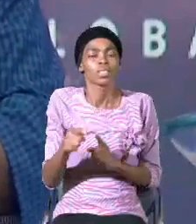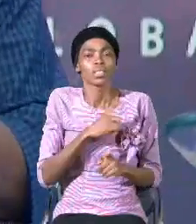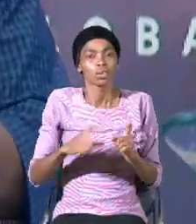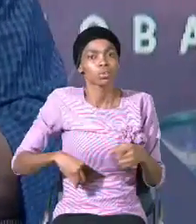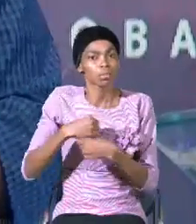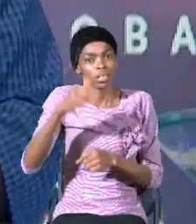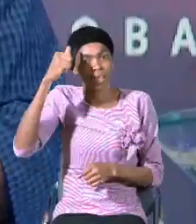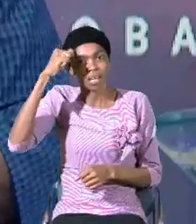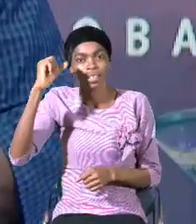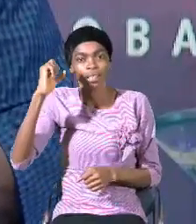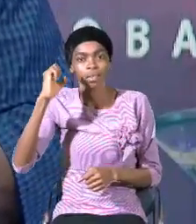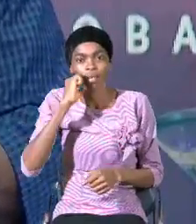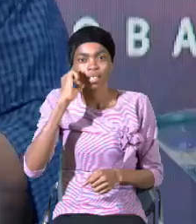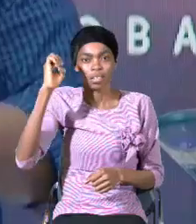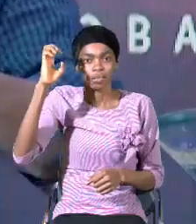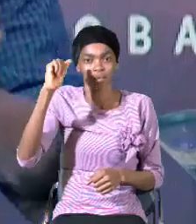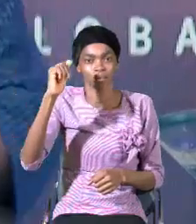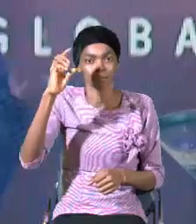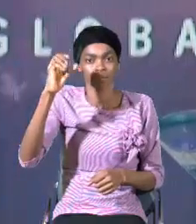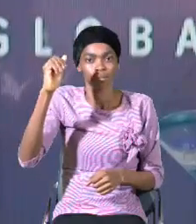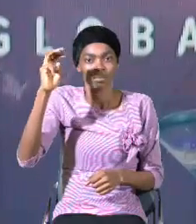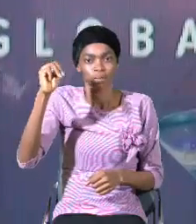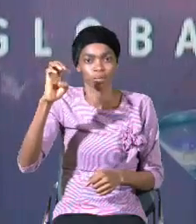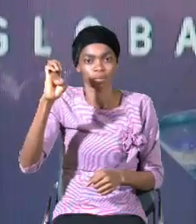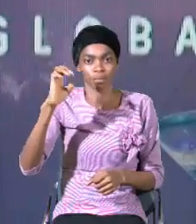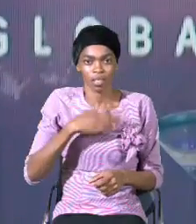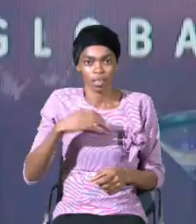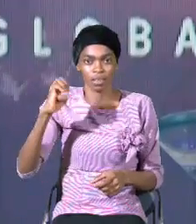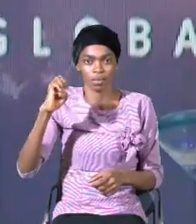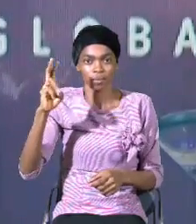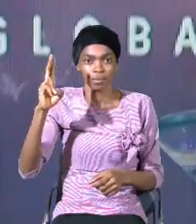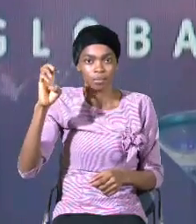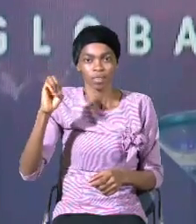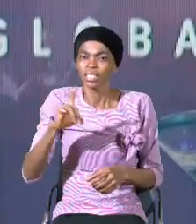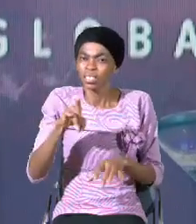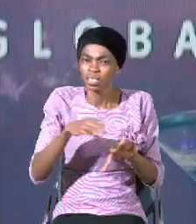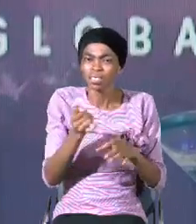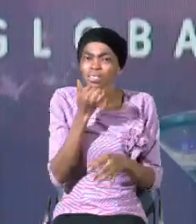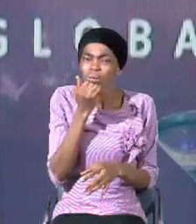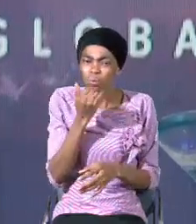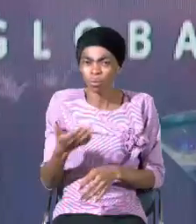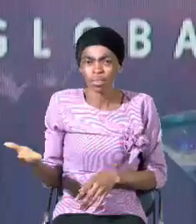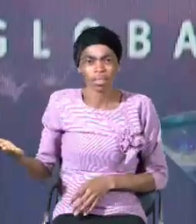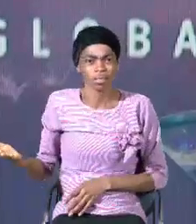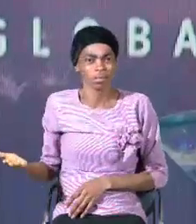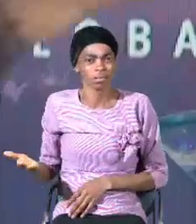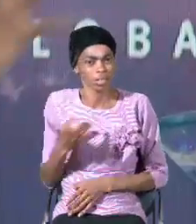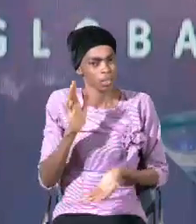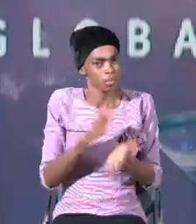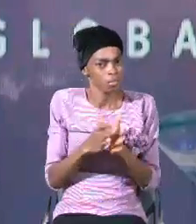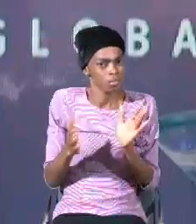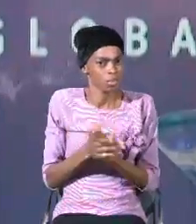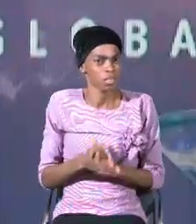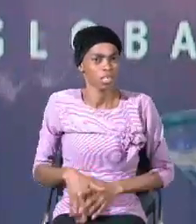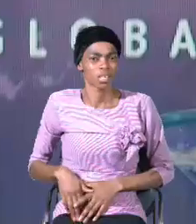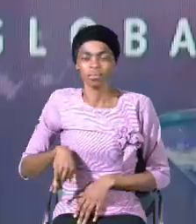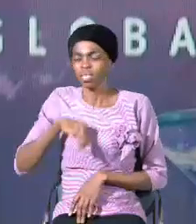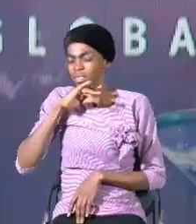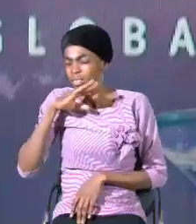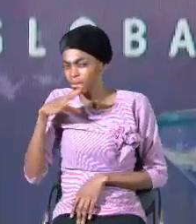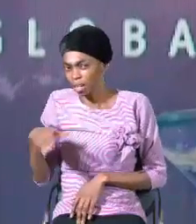and Eve, they did the wrong thing. They became a mess.